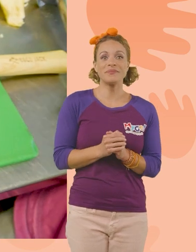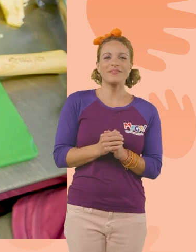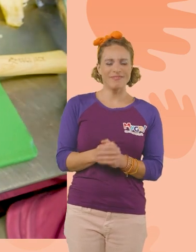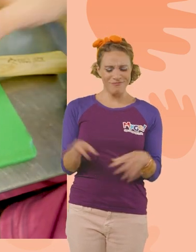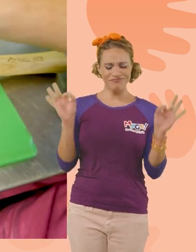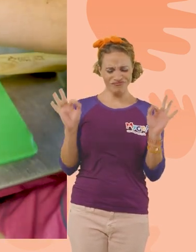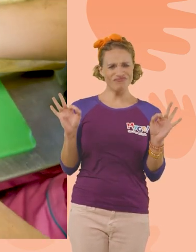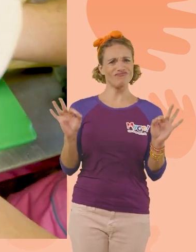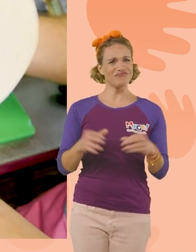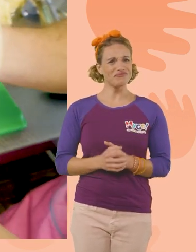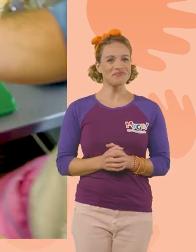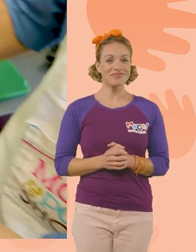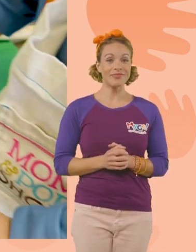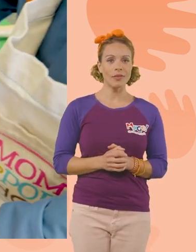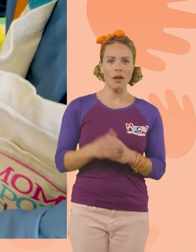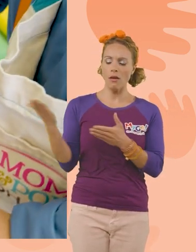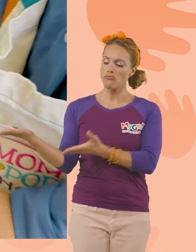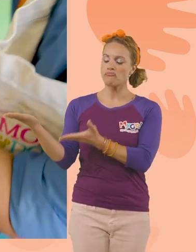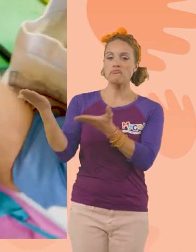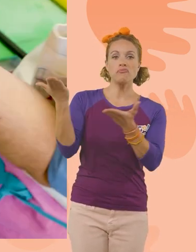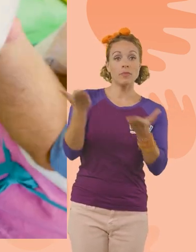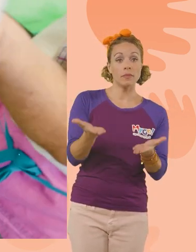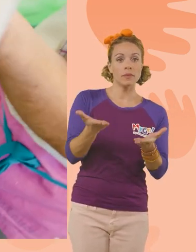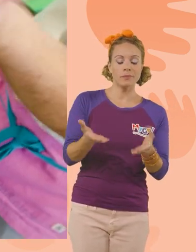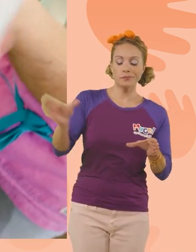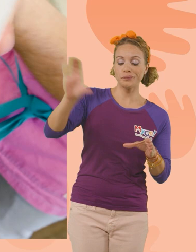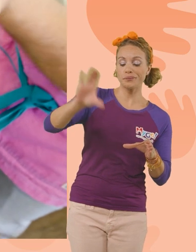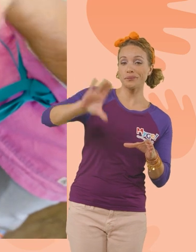All right, perfect. Let's bring it right over here.